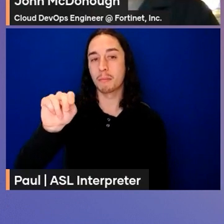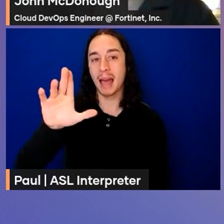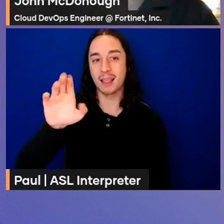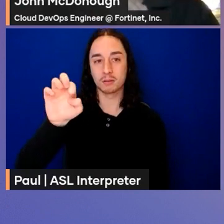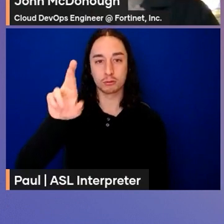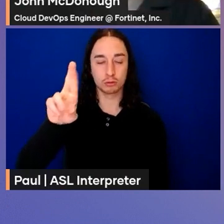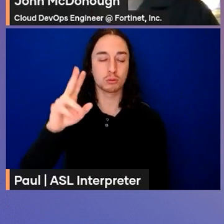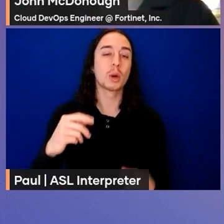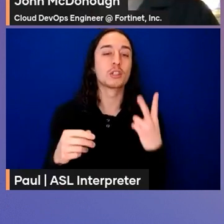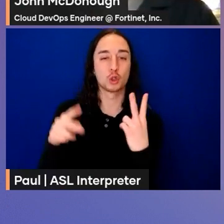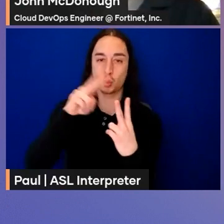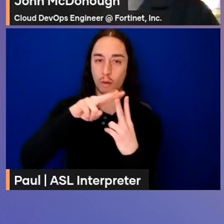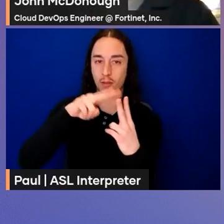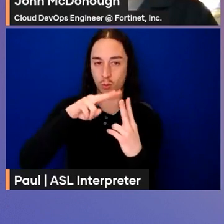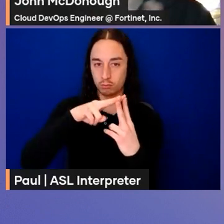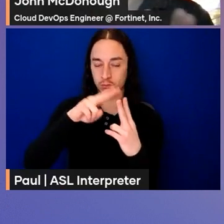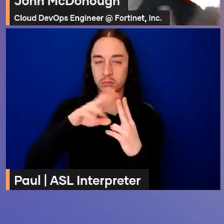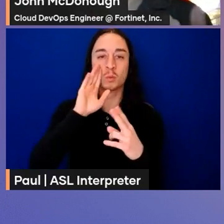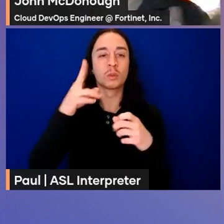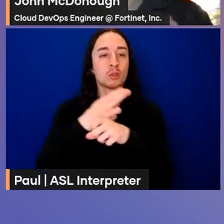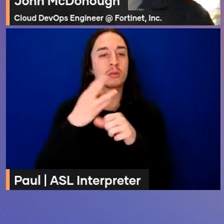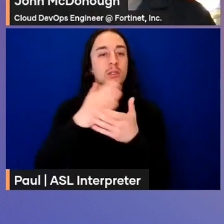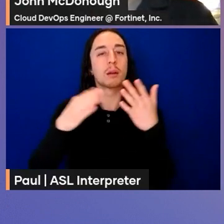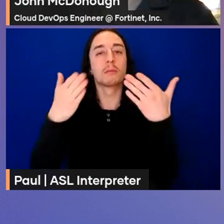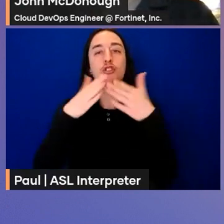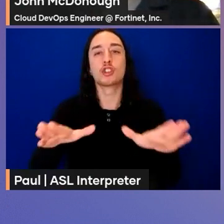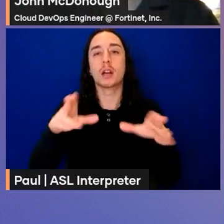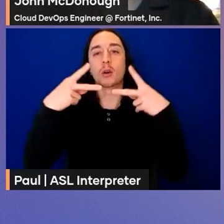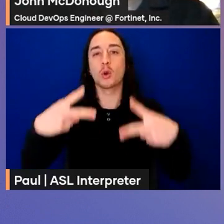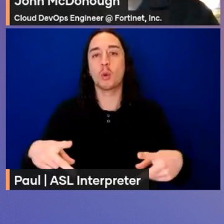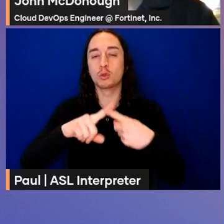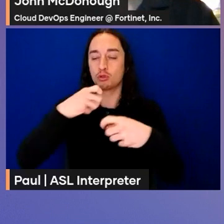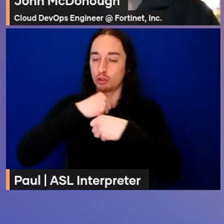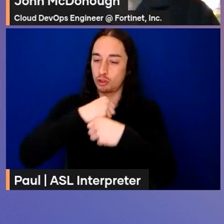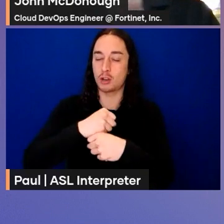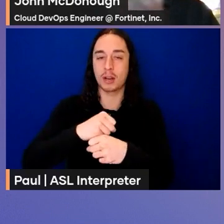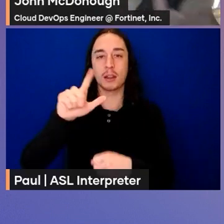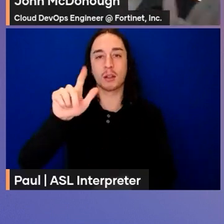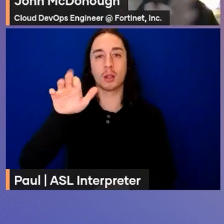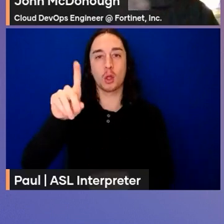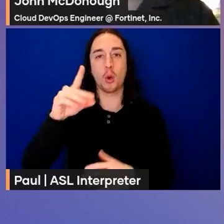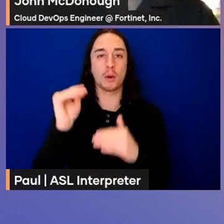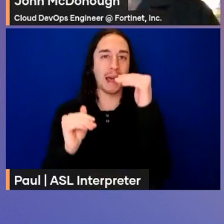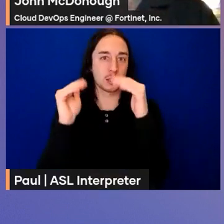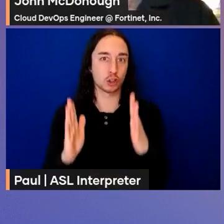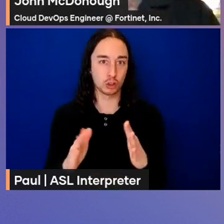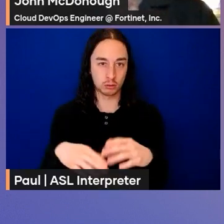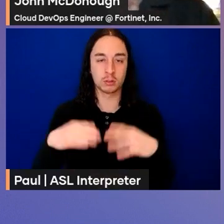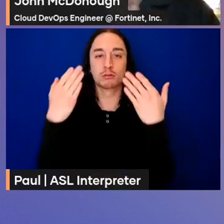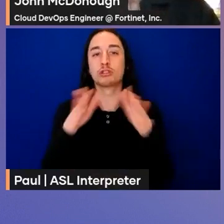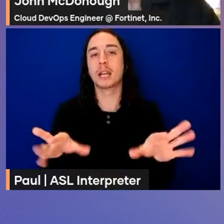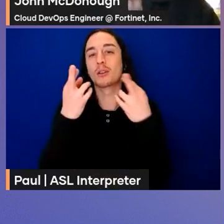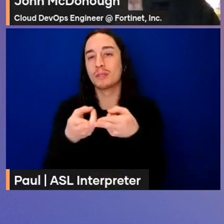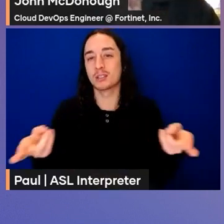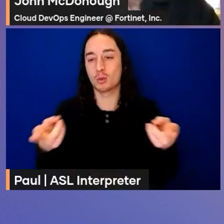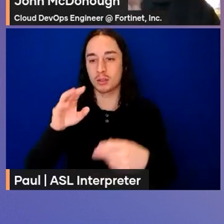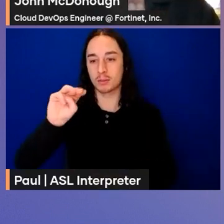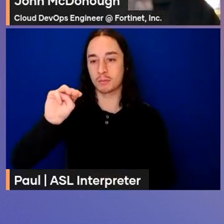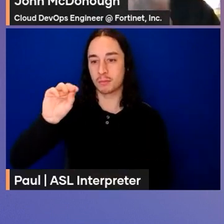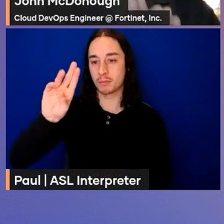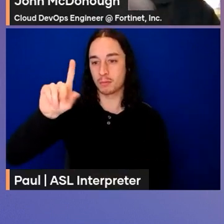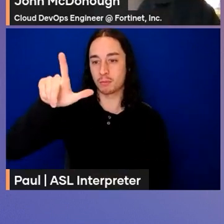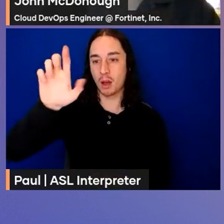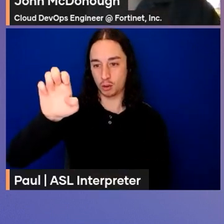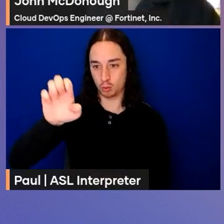balancers, is going to be using some generic code to generate that load balancer, my generic resource module. And for